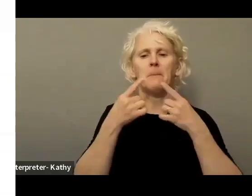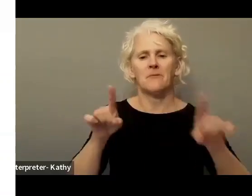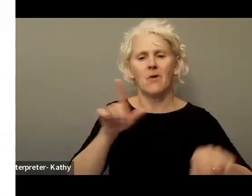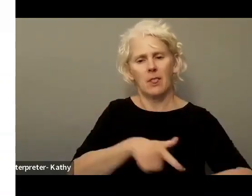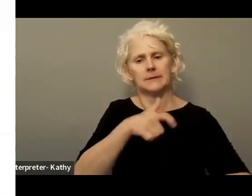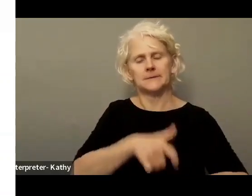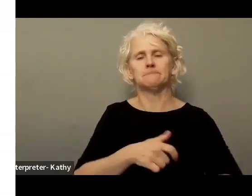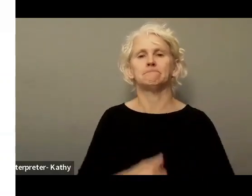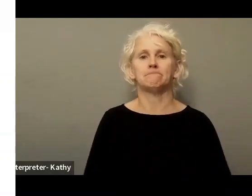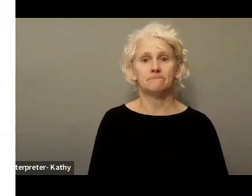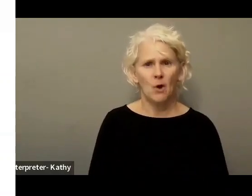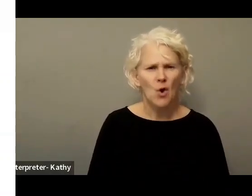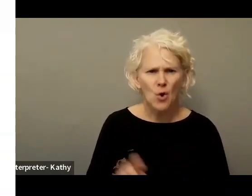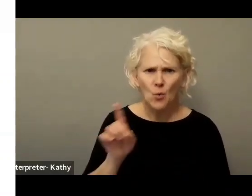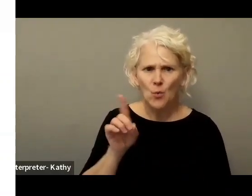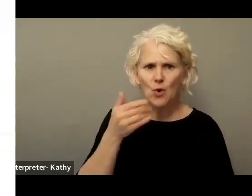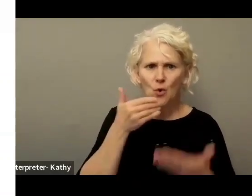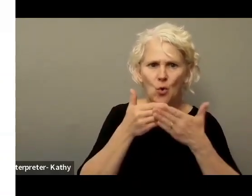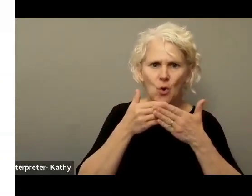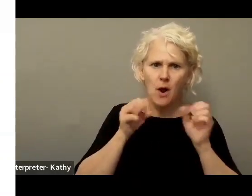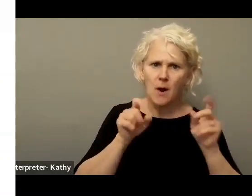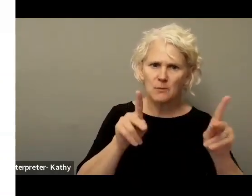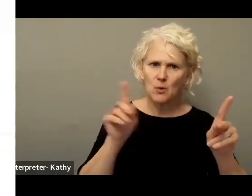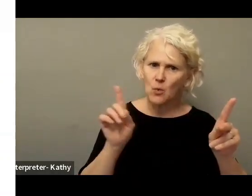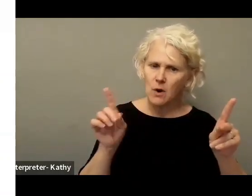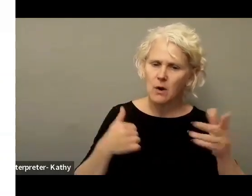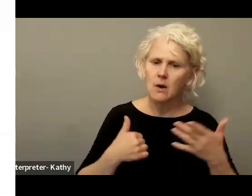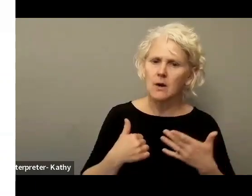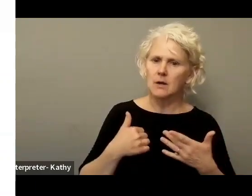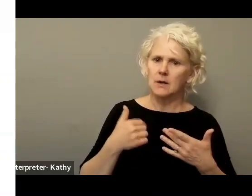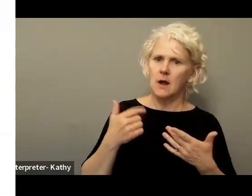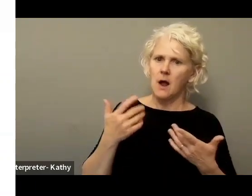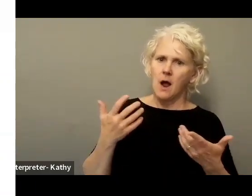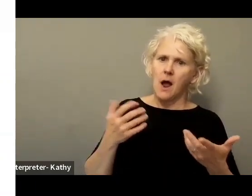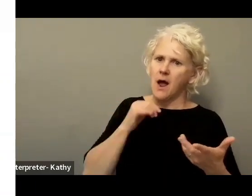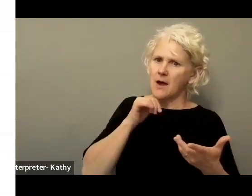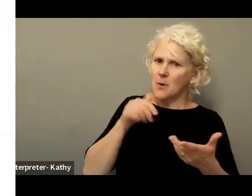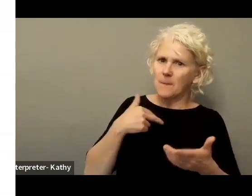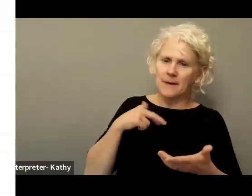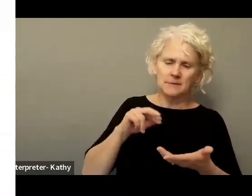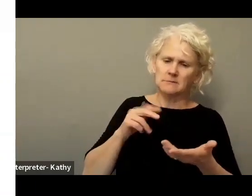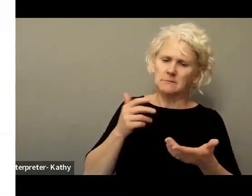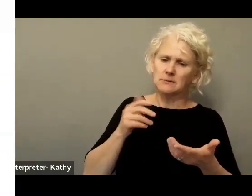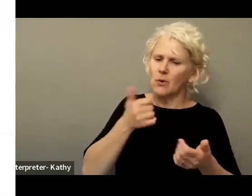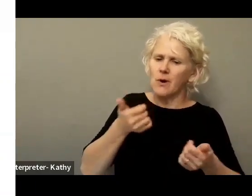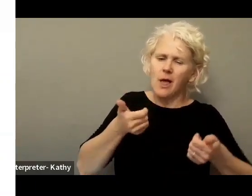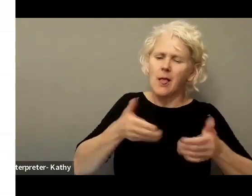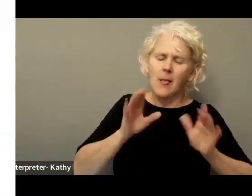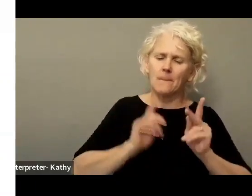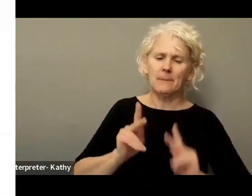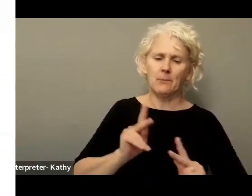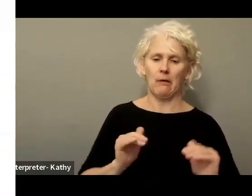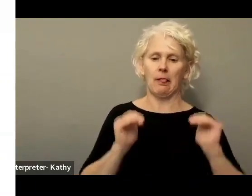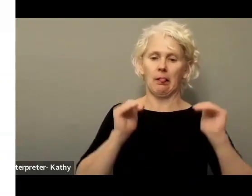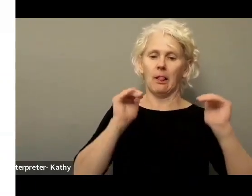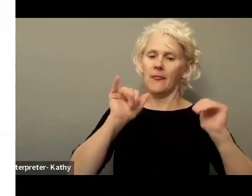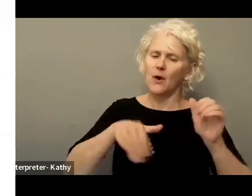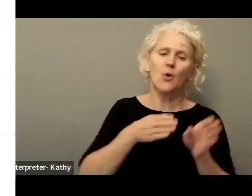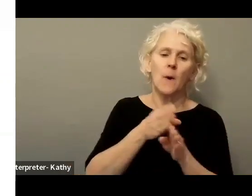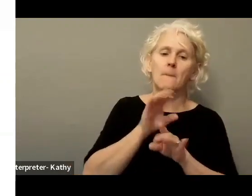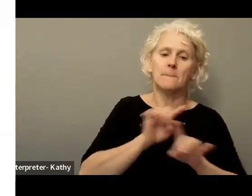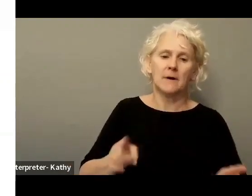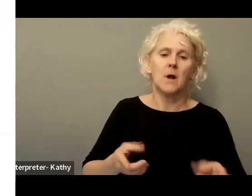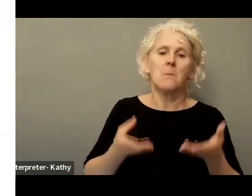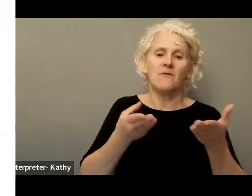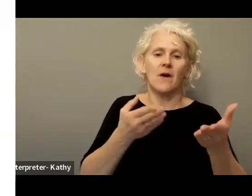the opportunities as I see them? Well, one is to stem turnover. And I don't mean don't let people advance in their careers. Absolutely. By